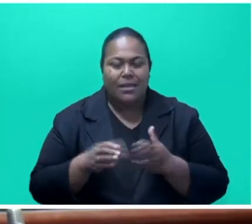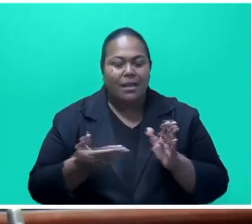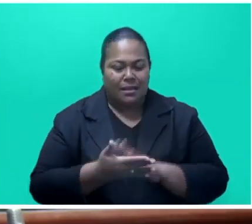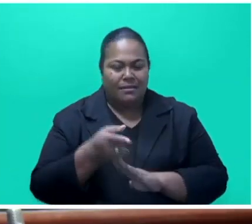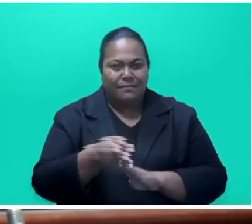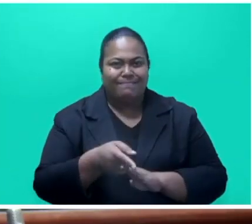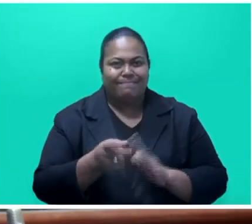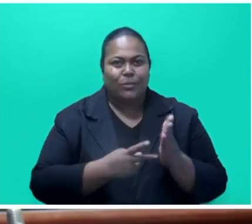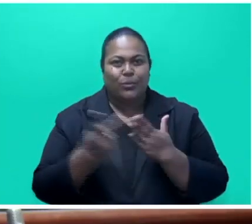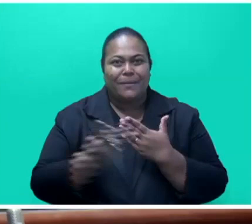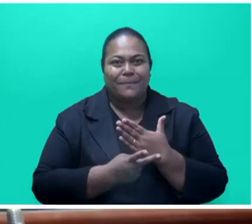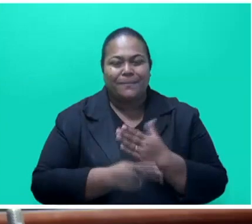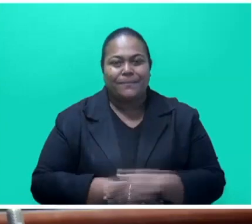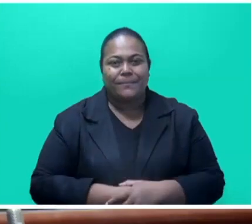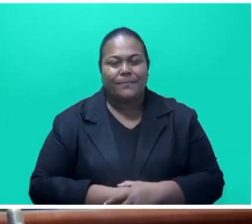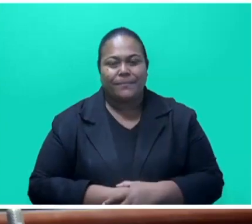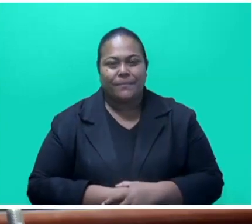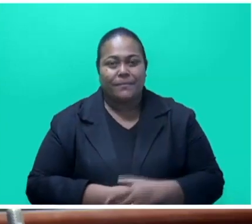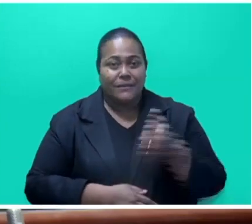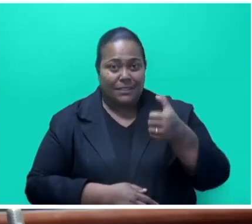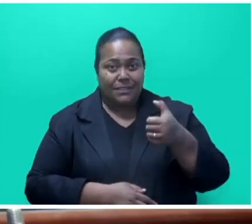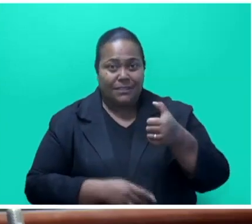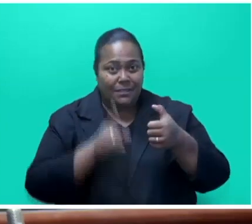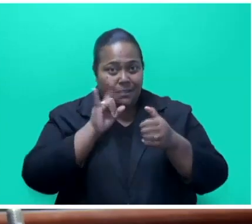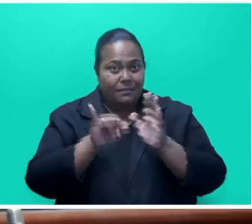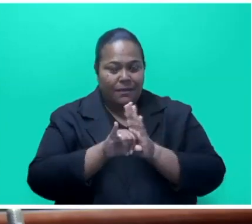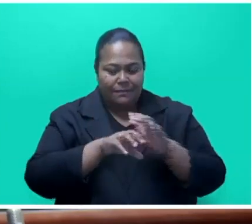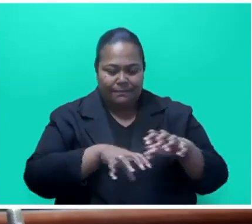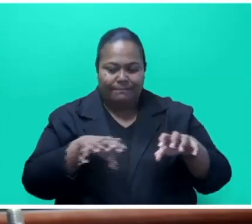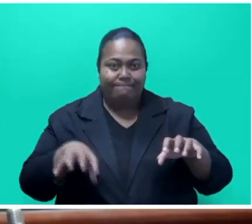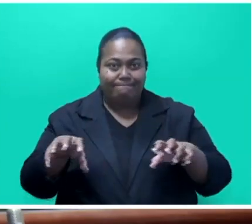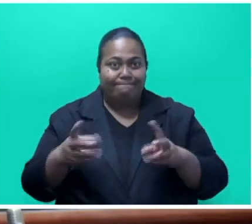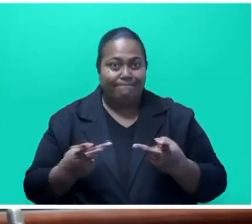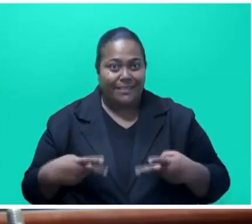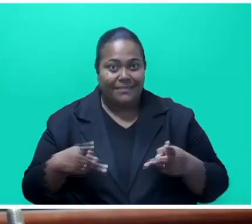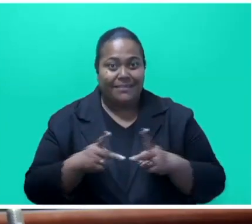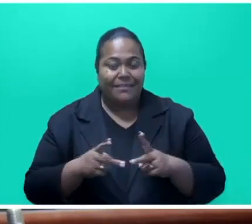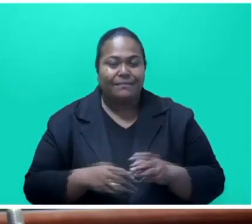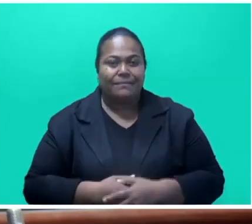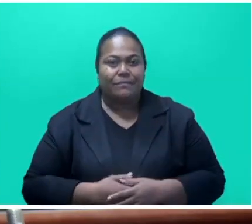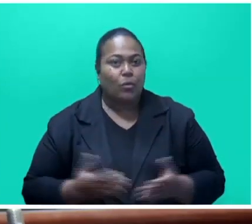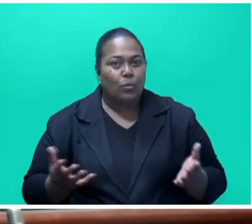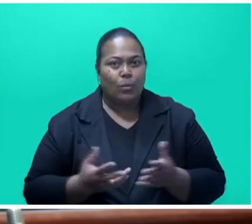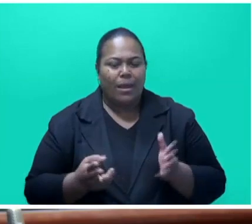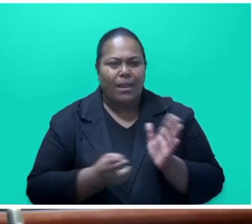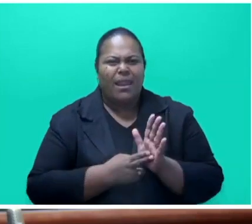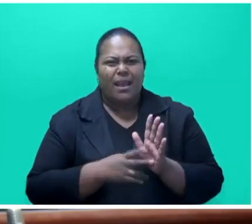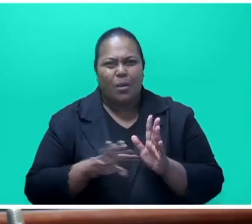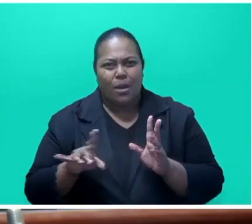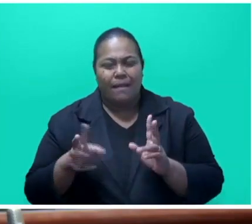Initiative. The 6 sites identified under this initiative are Nakawanga